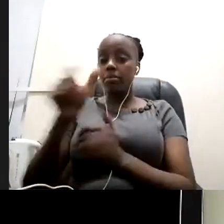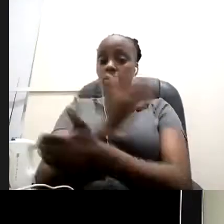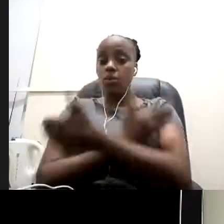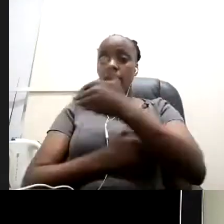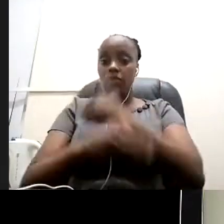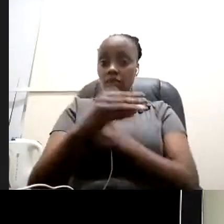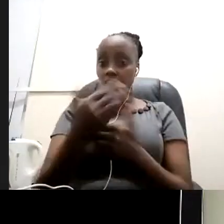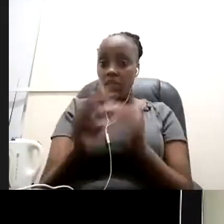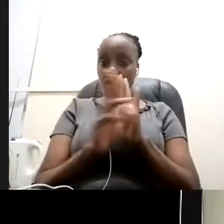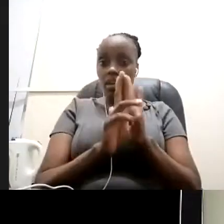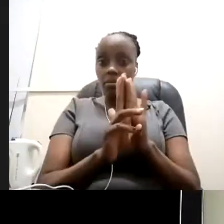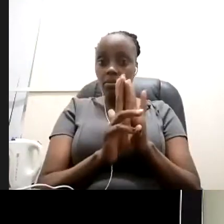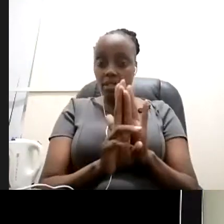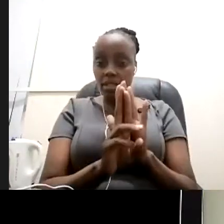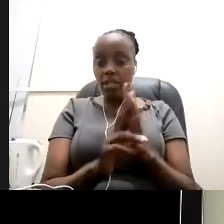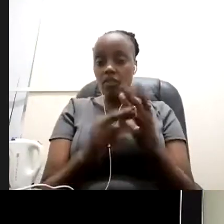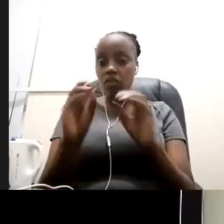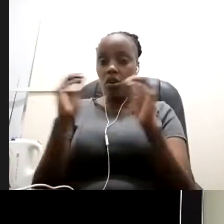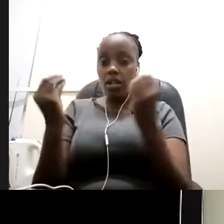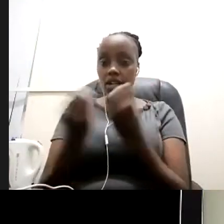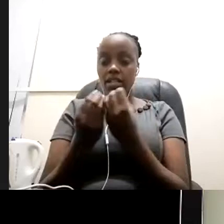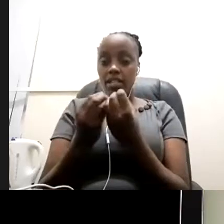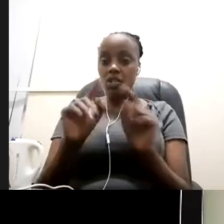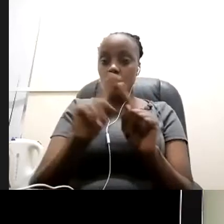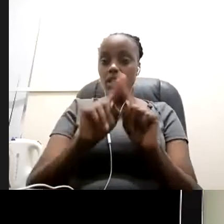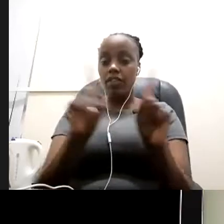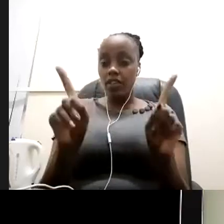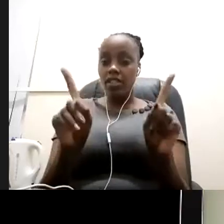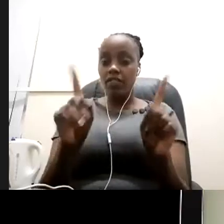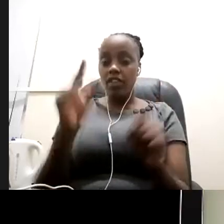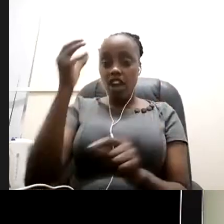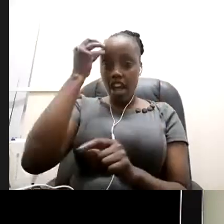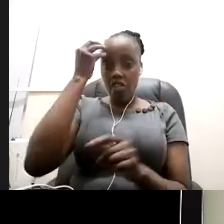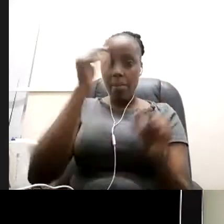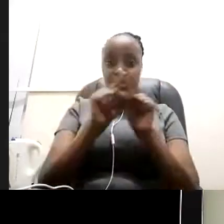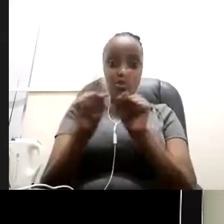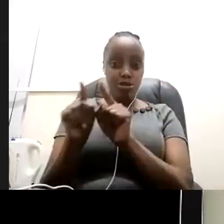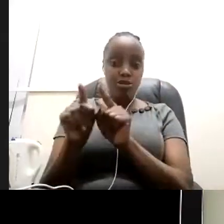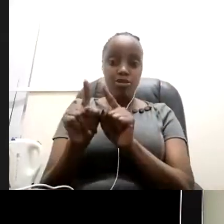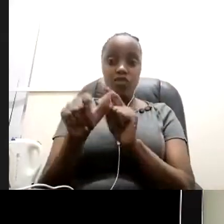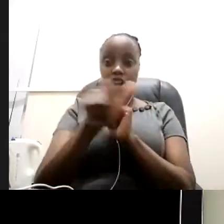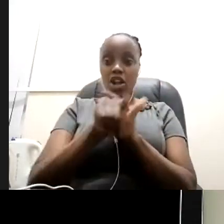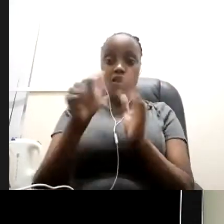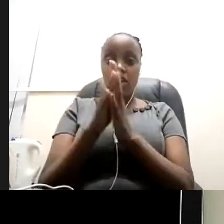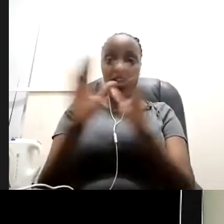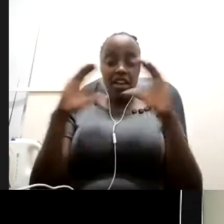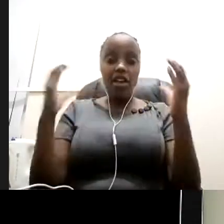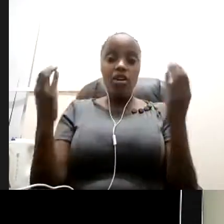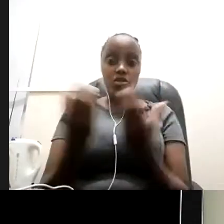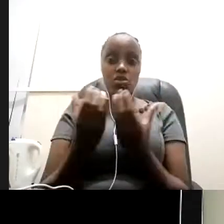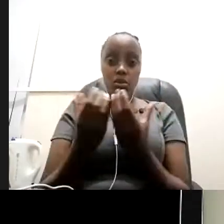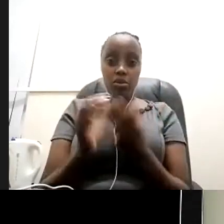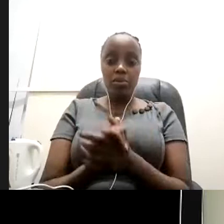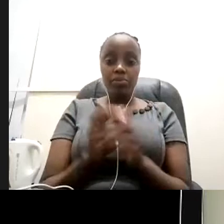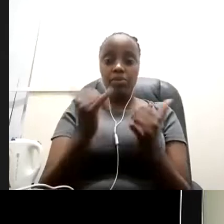representative organizations, and the different governments and local and global authorities.